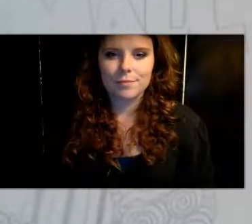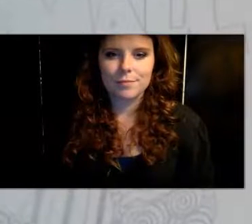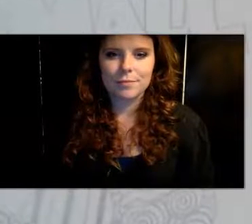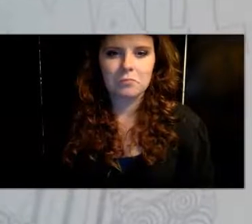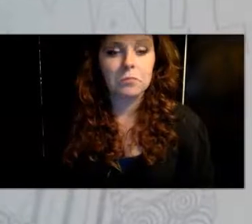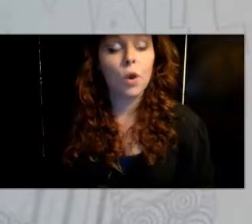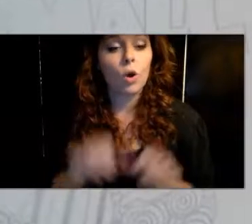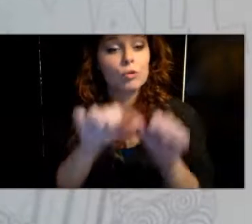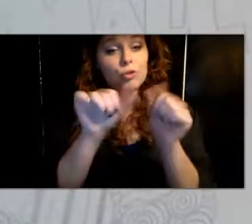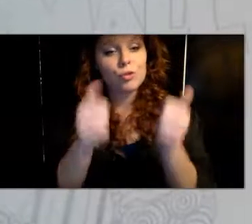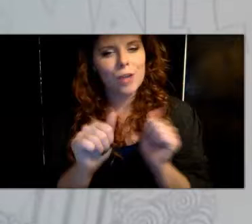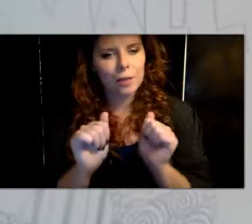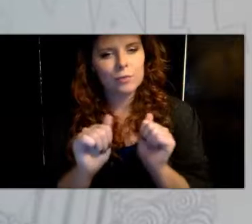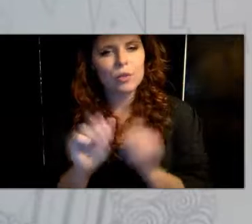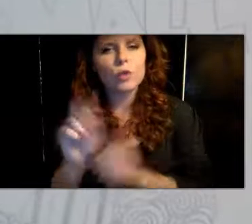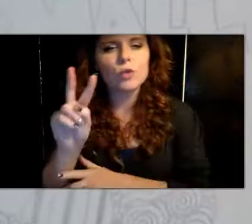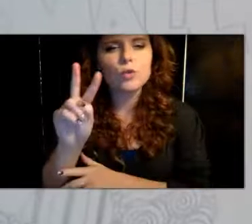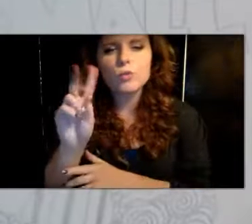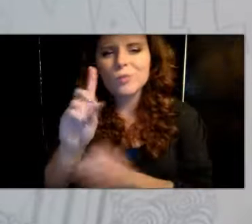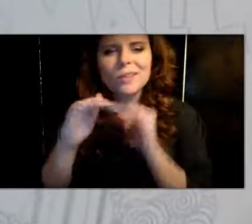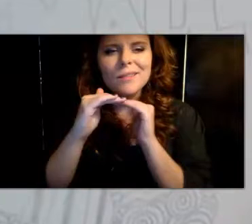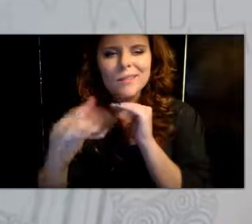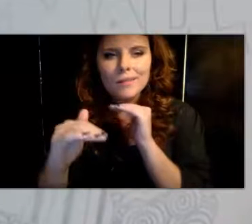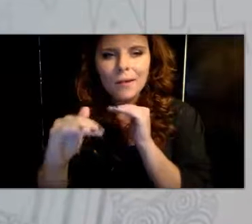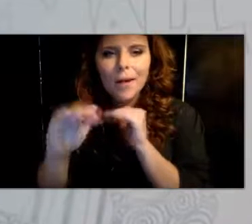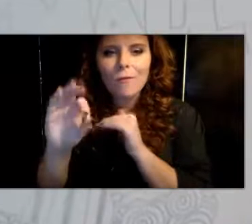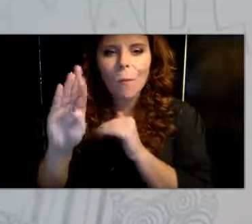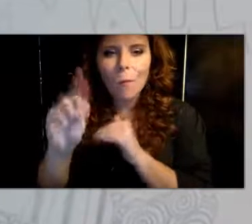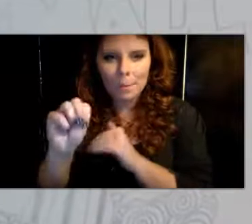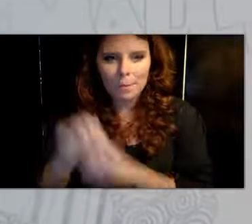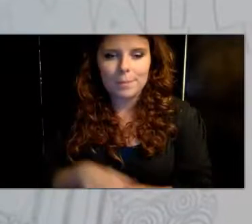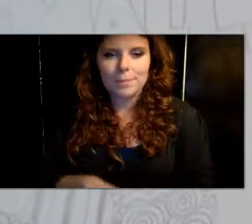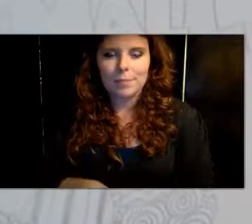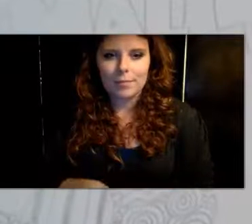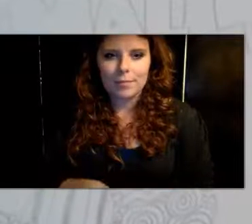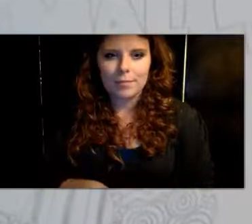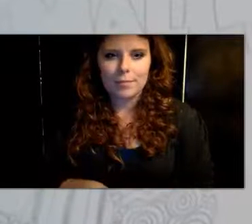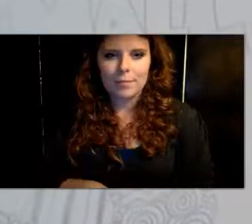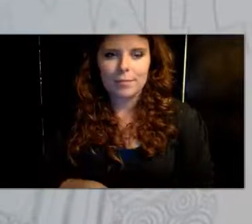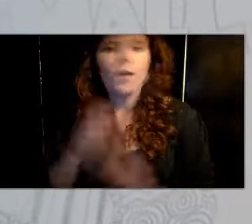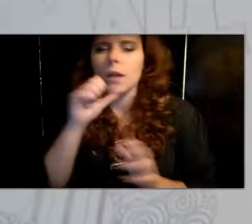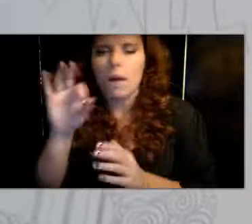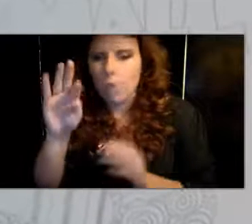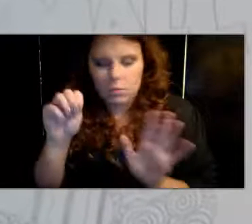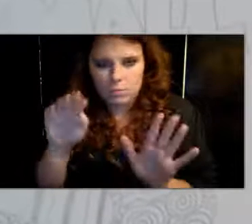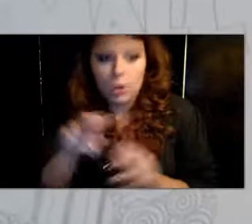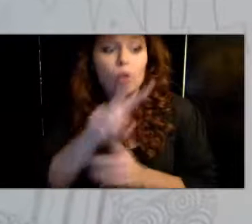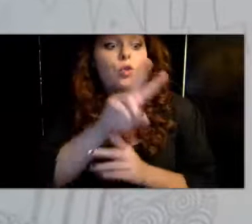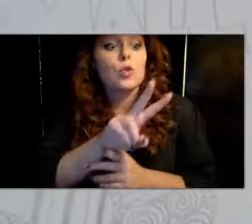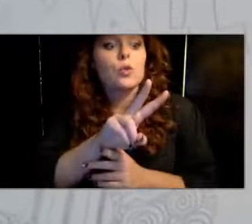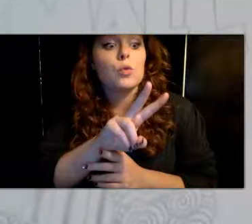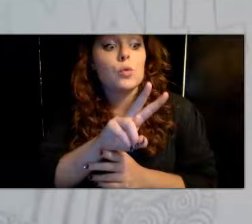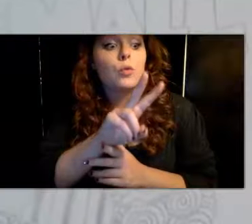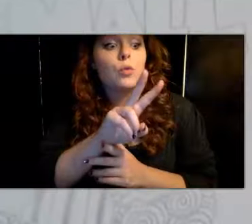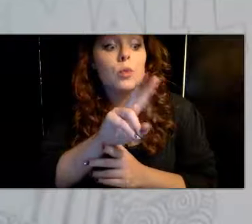Okay, so our shapes are just the 2D forms, right? 2D. Or not forms, the shapes are